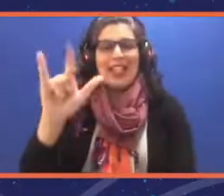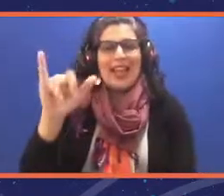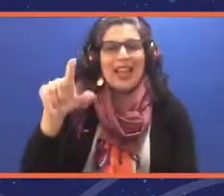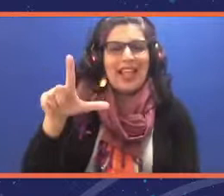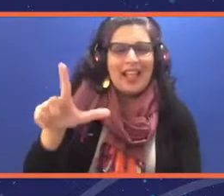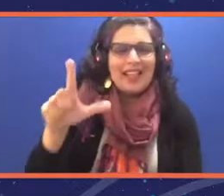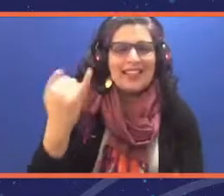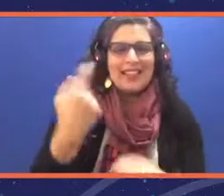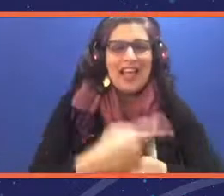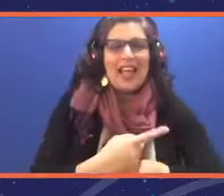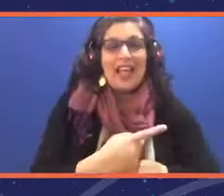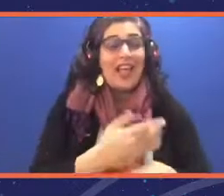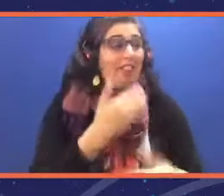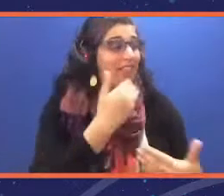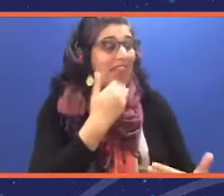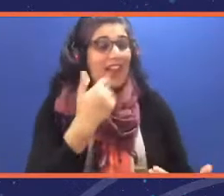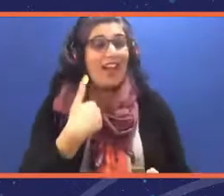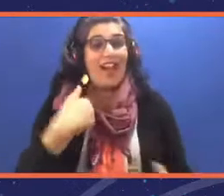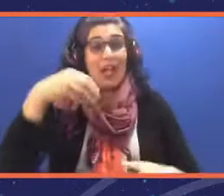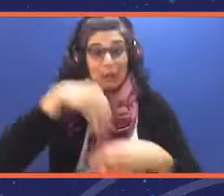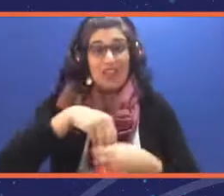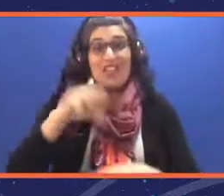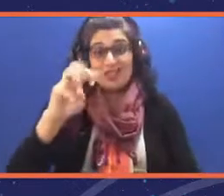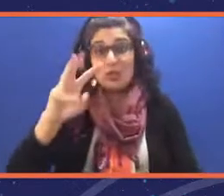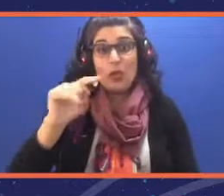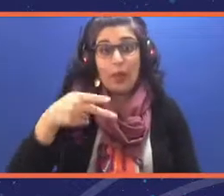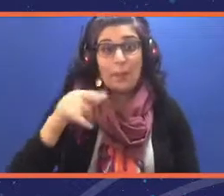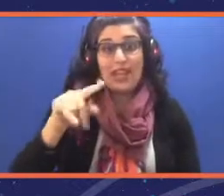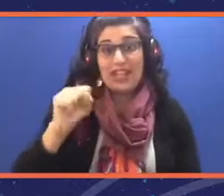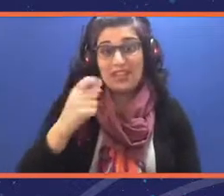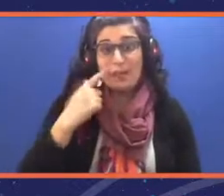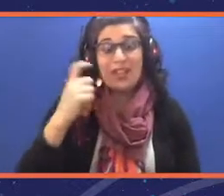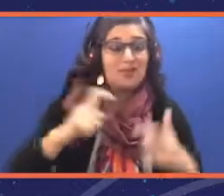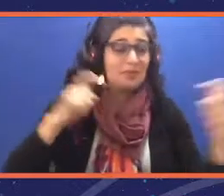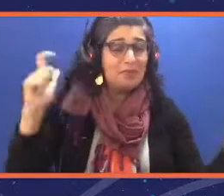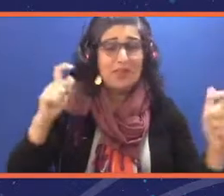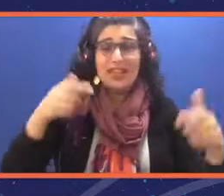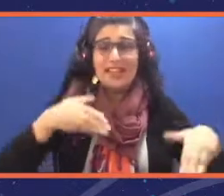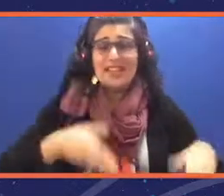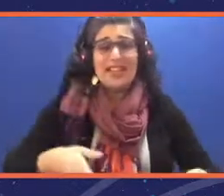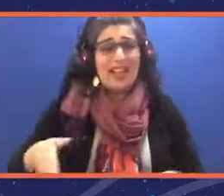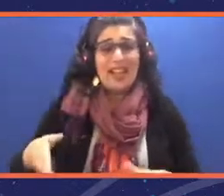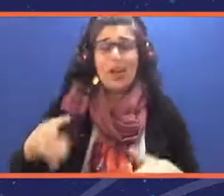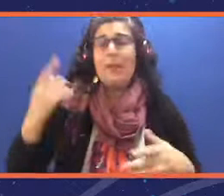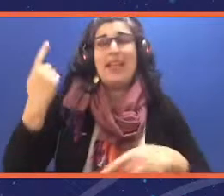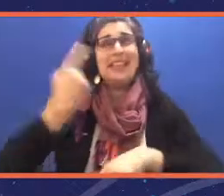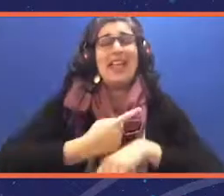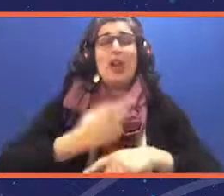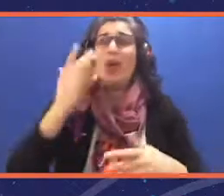Thanks, Trey. I'm actually in sweatpants because it's such a big day. Why not be comfortable?